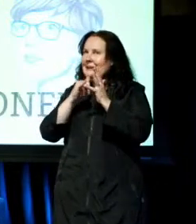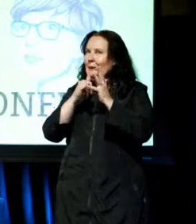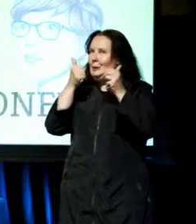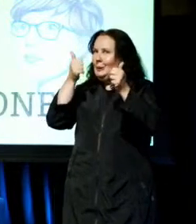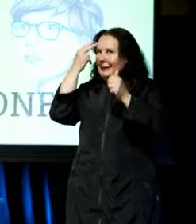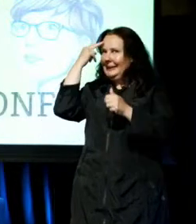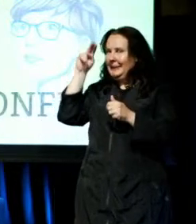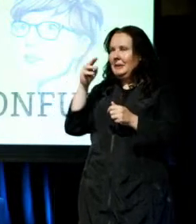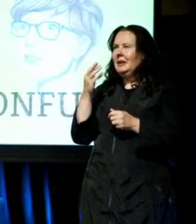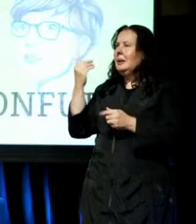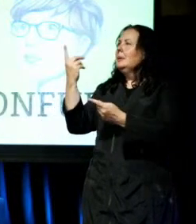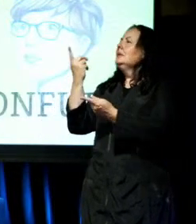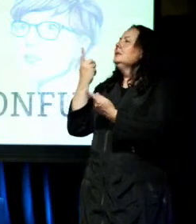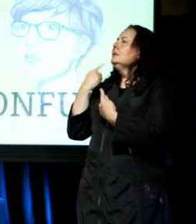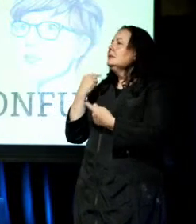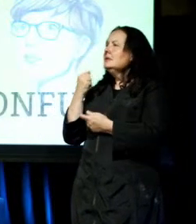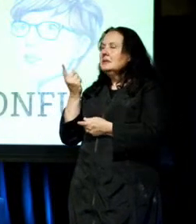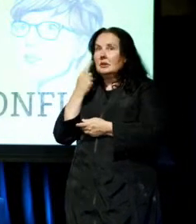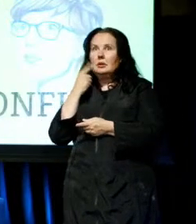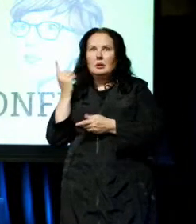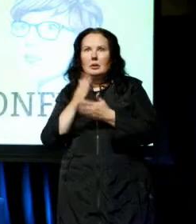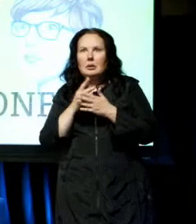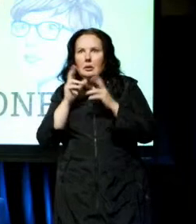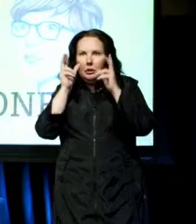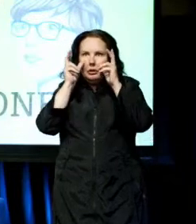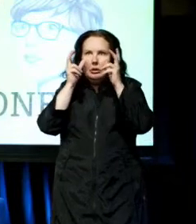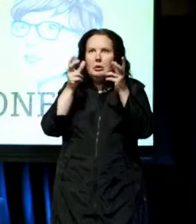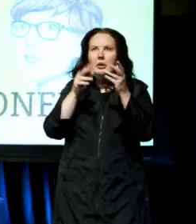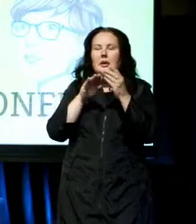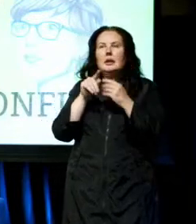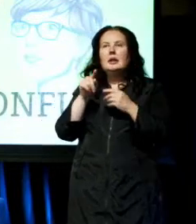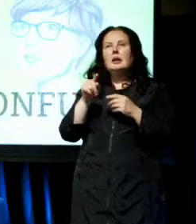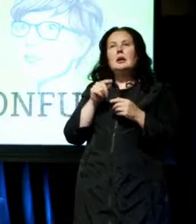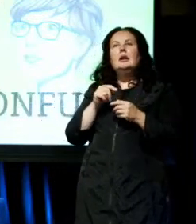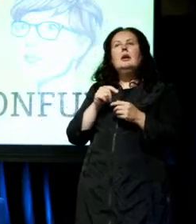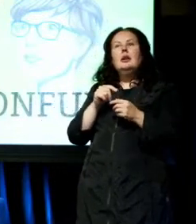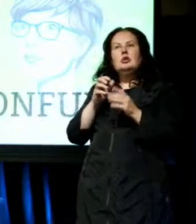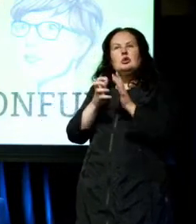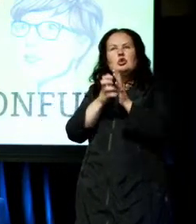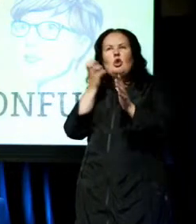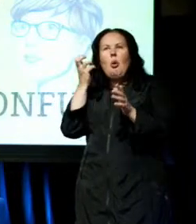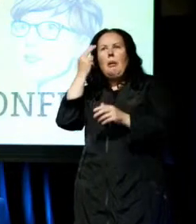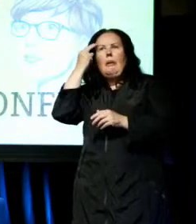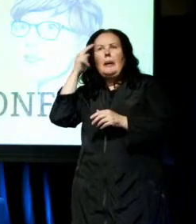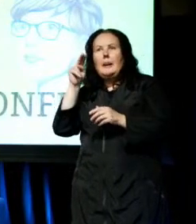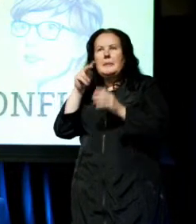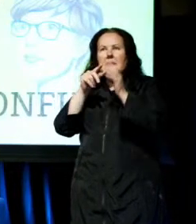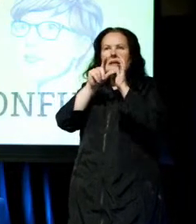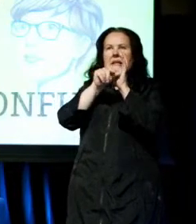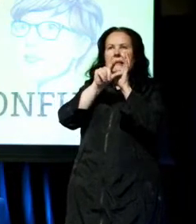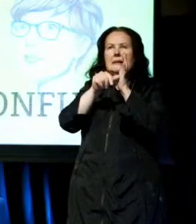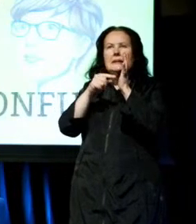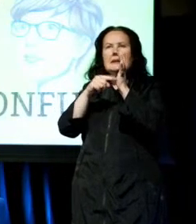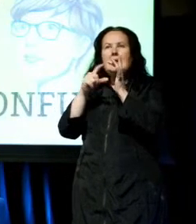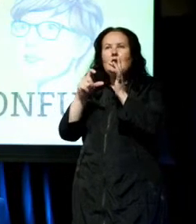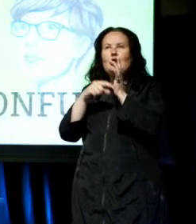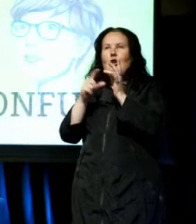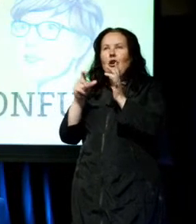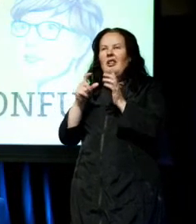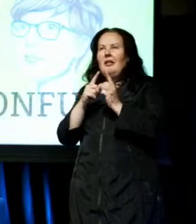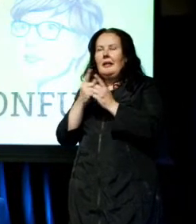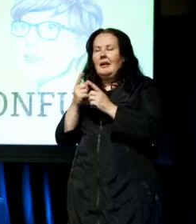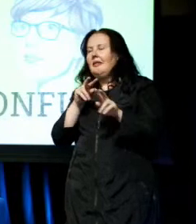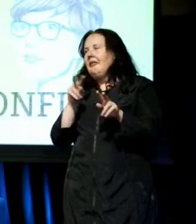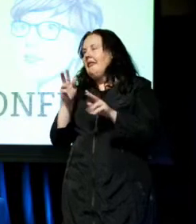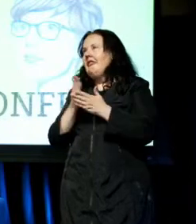Someone was telling me that they got really into like stolen valor TikToks or whatever of people confronting like fake veterans. And anyway, that's neither